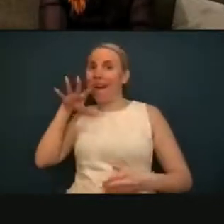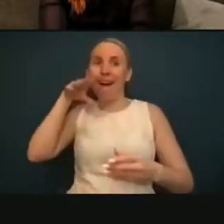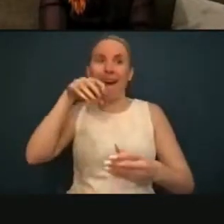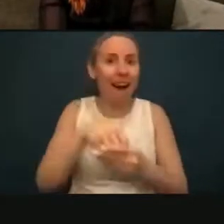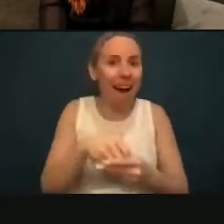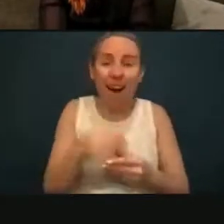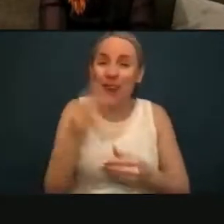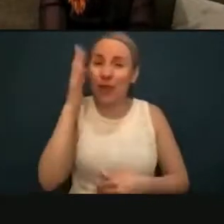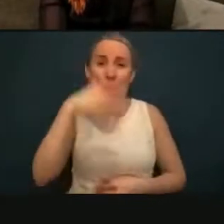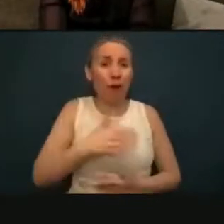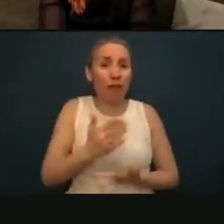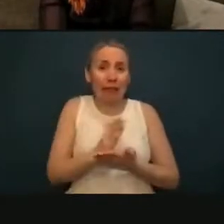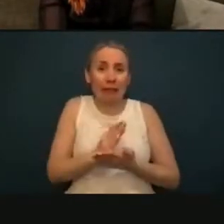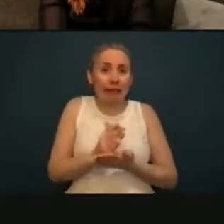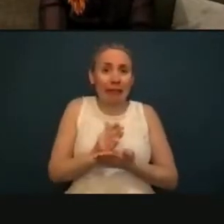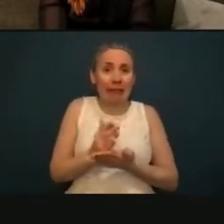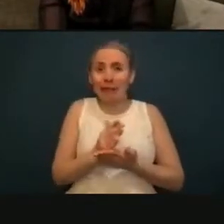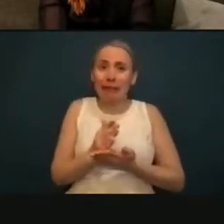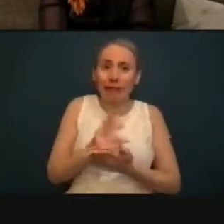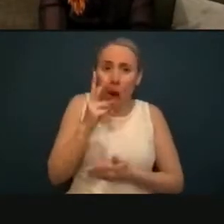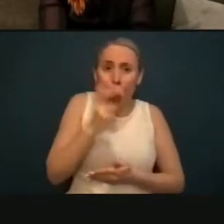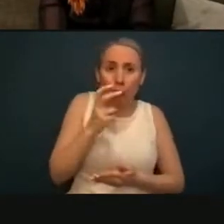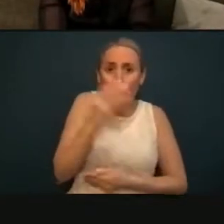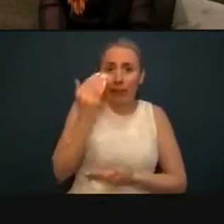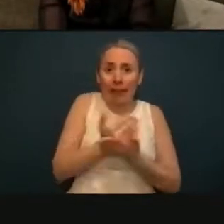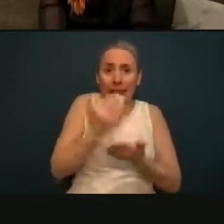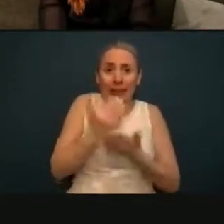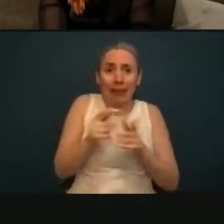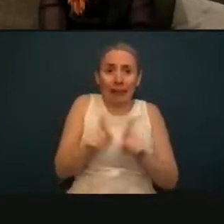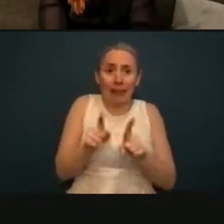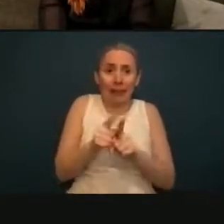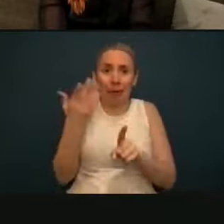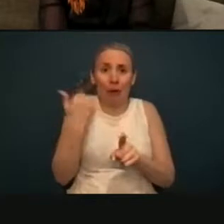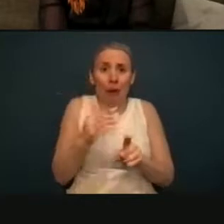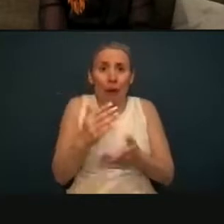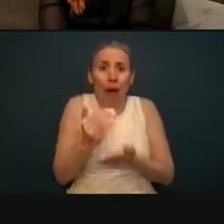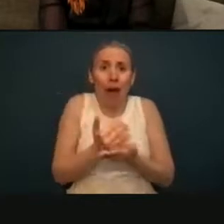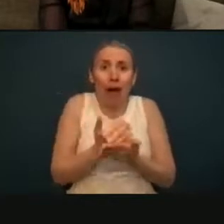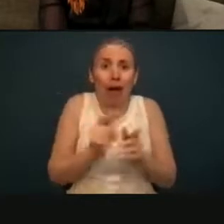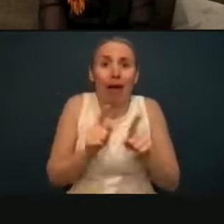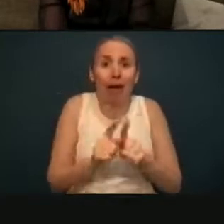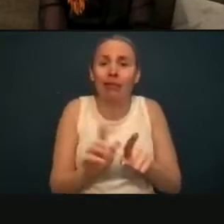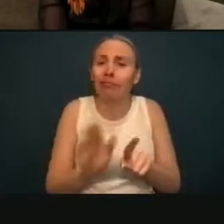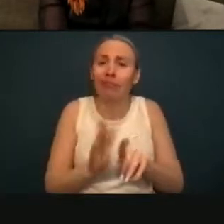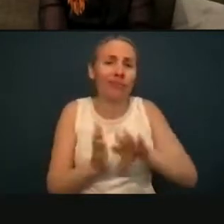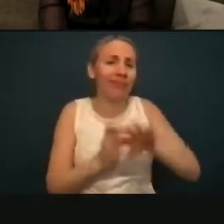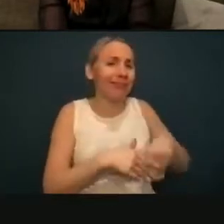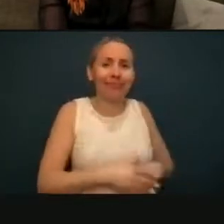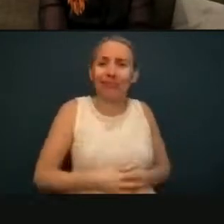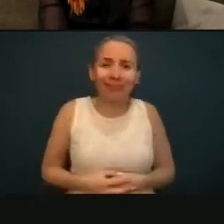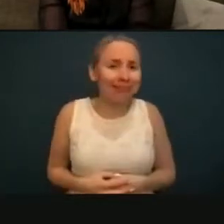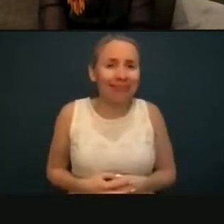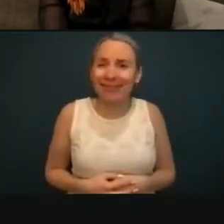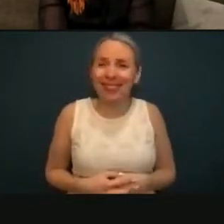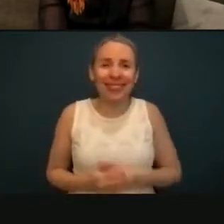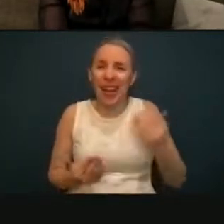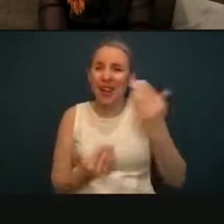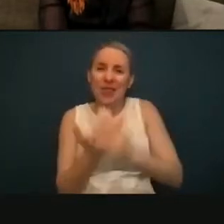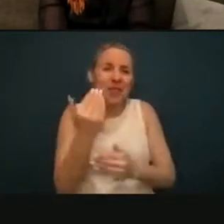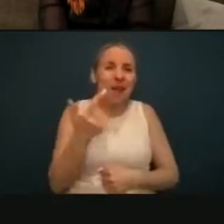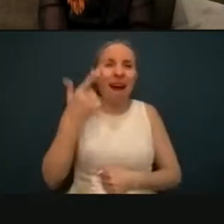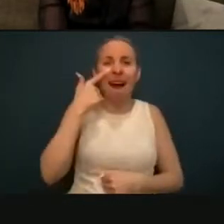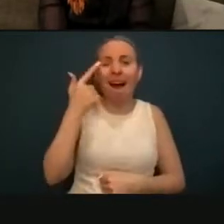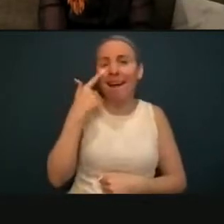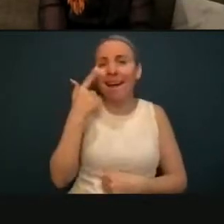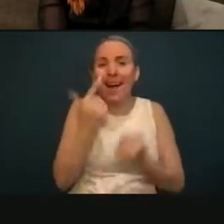to certainty and the old ways and the safe ways and things like that. I think, you know, the more we can actually go out there and try new things